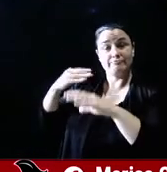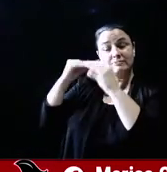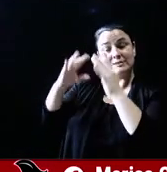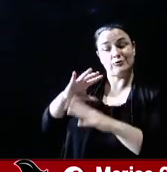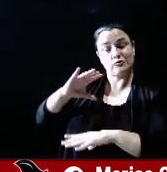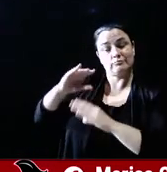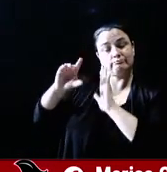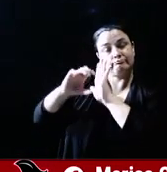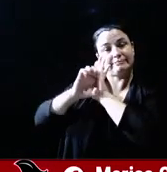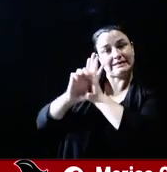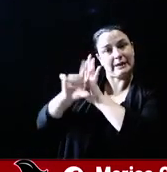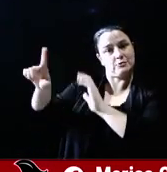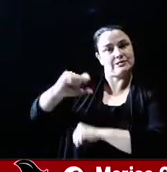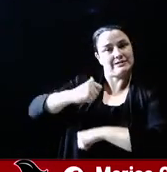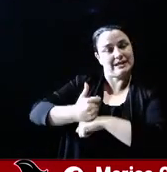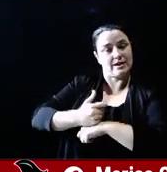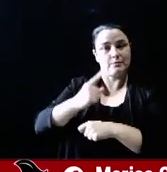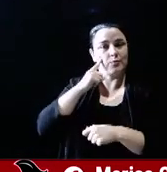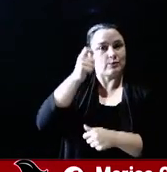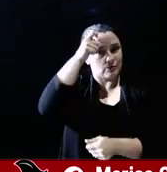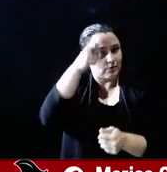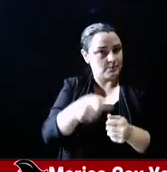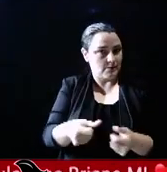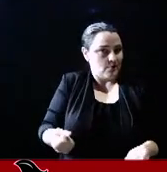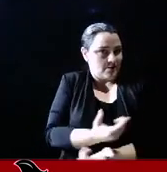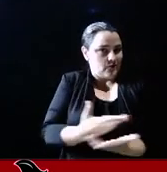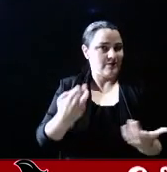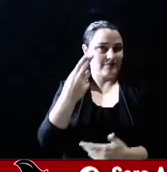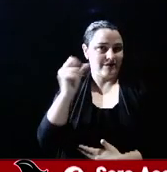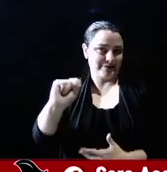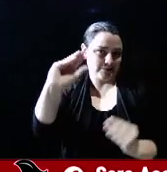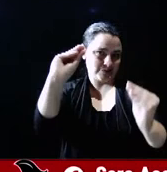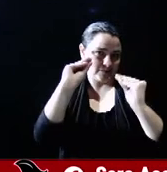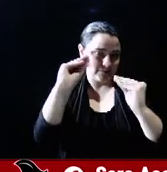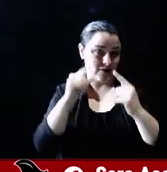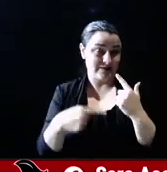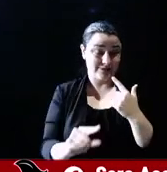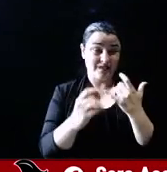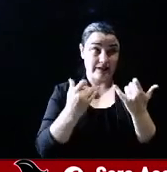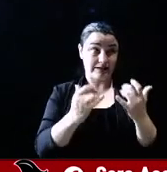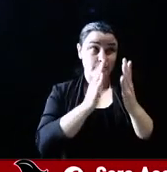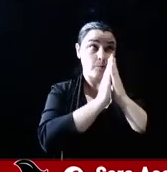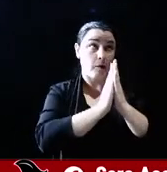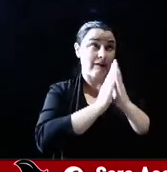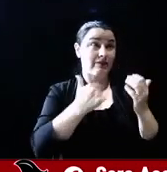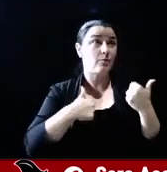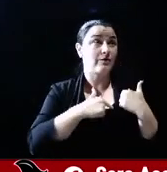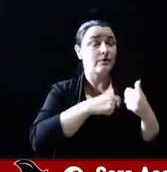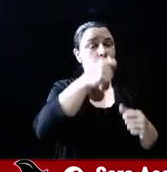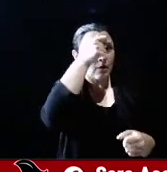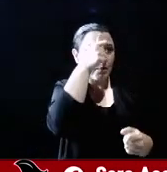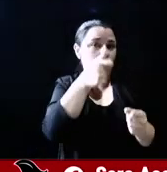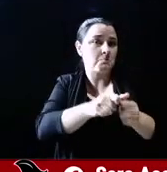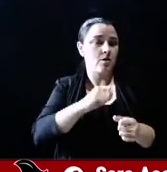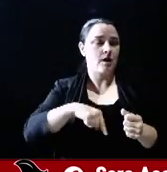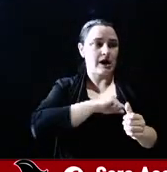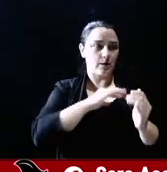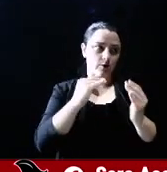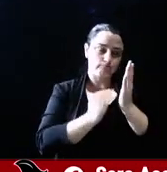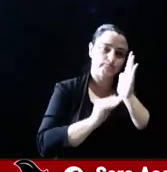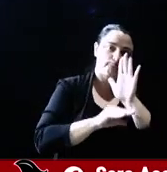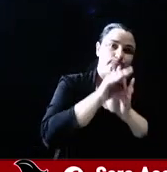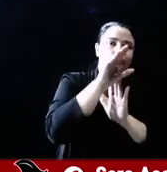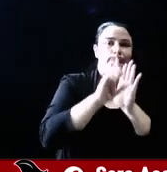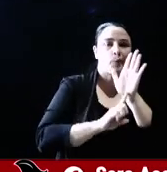never forget all the high school has taught us. Graduates, let us pray that we never forget the growth and strength that happened in the